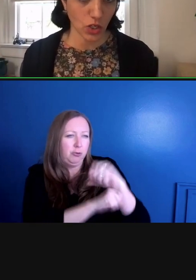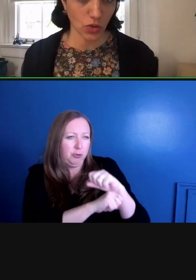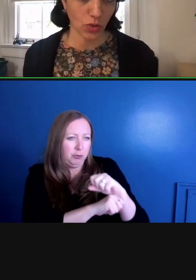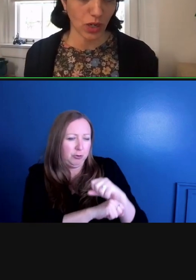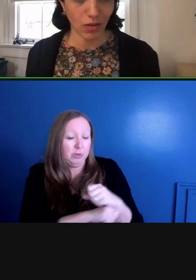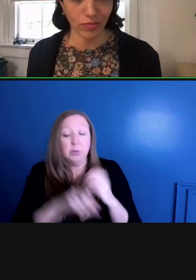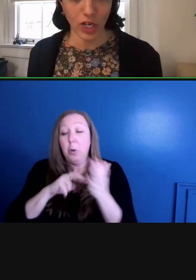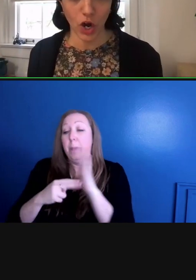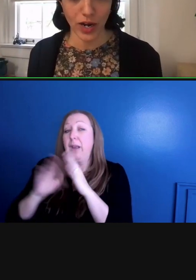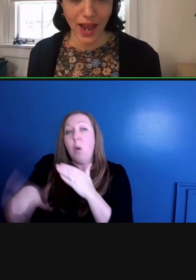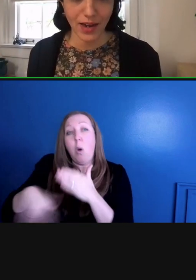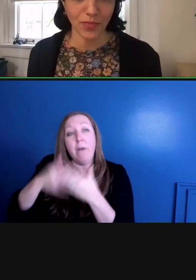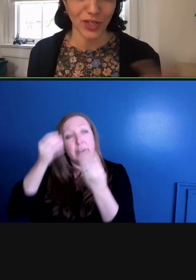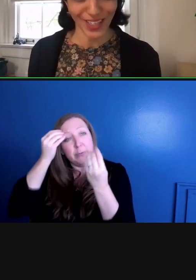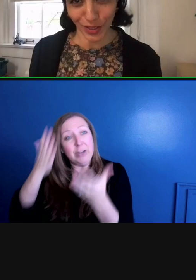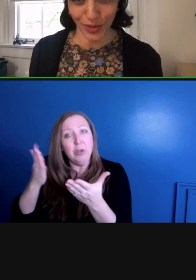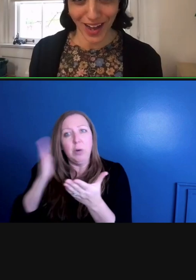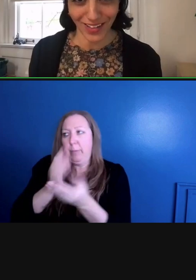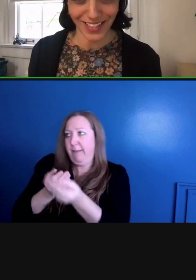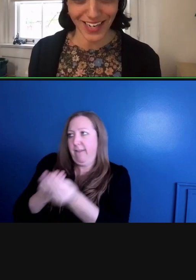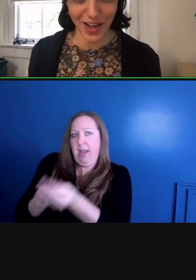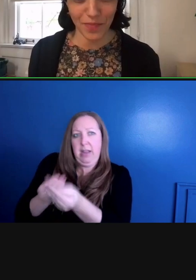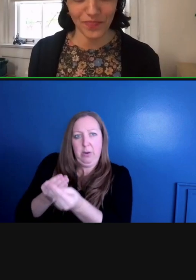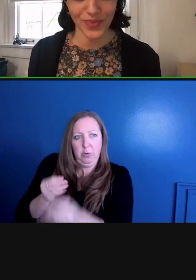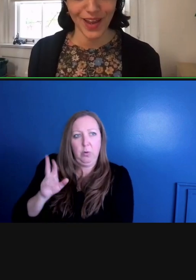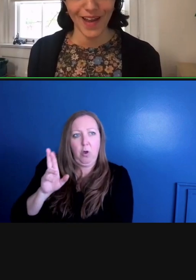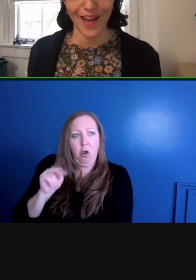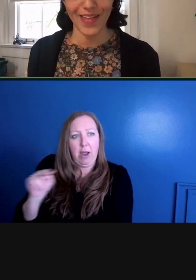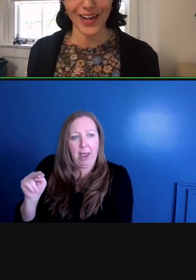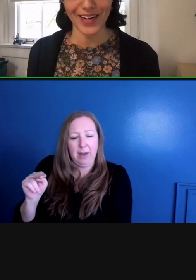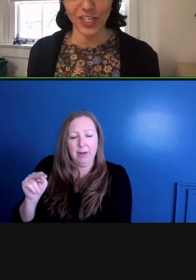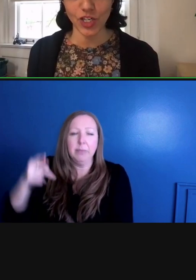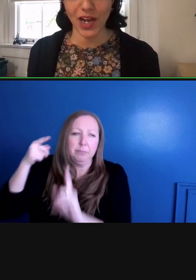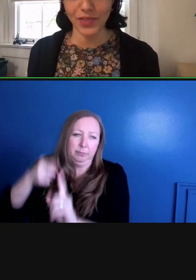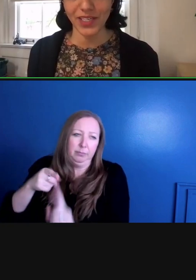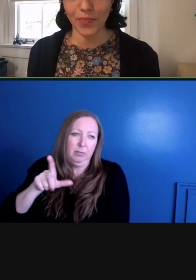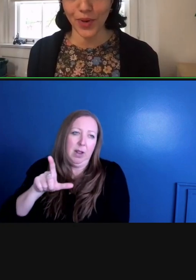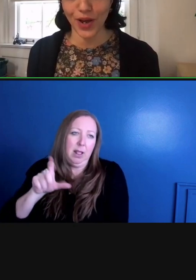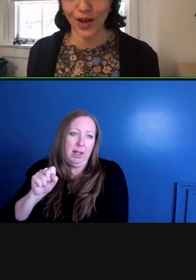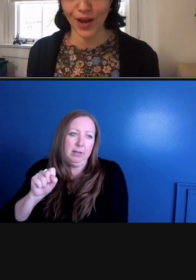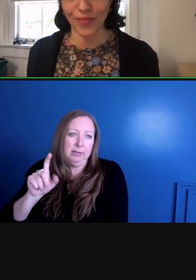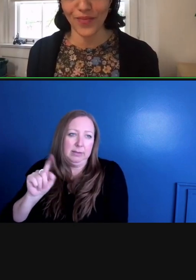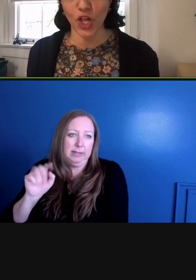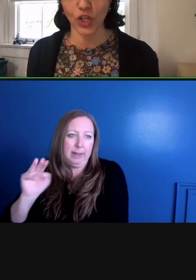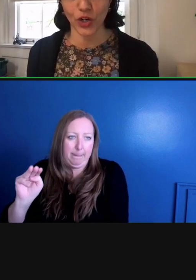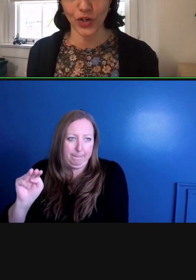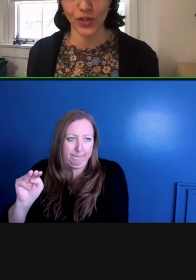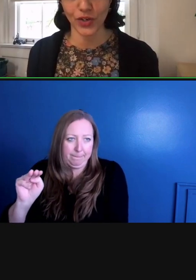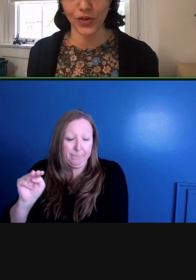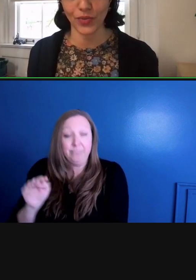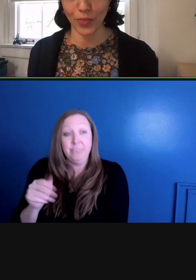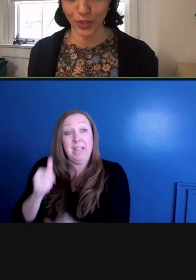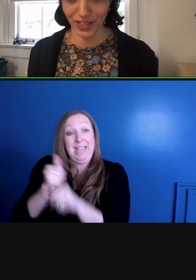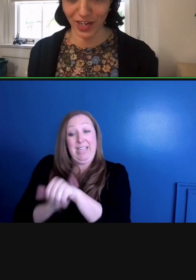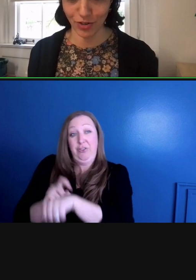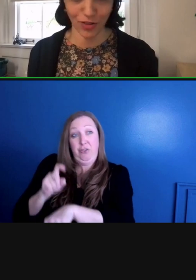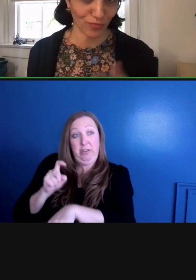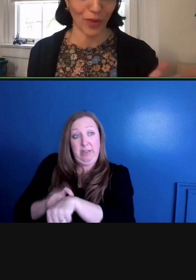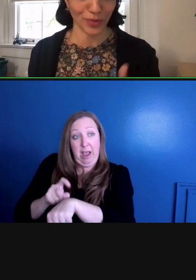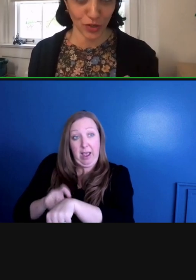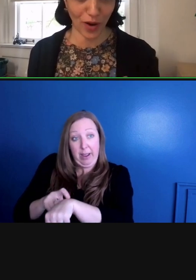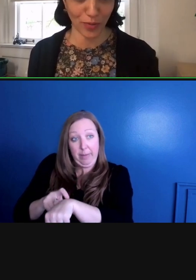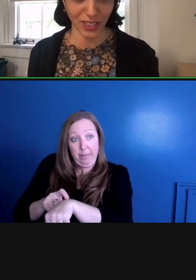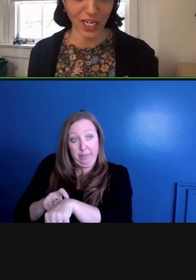fed into an RNN, in particular an LSTM, and then at each time step, a learned